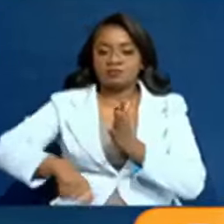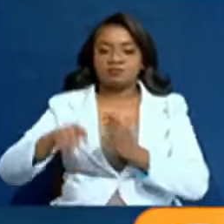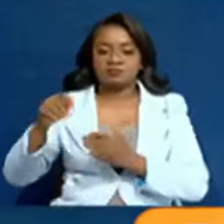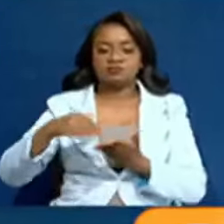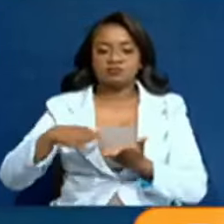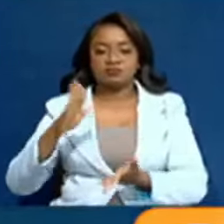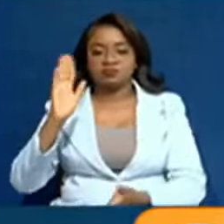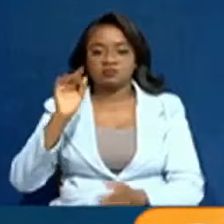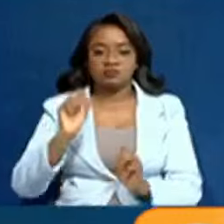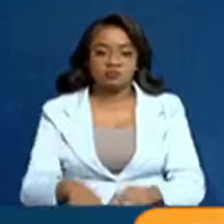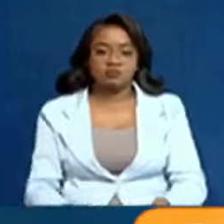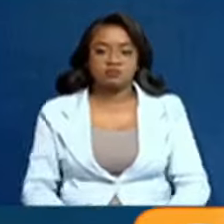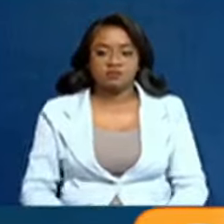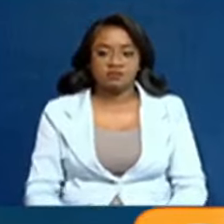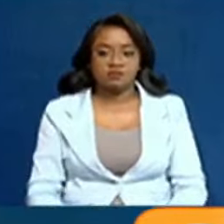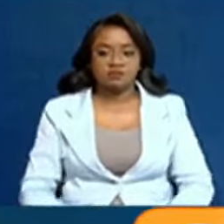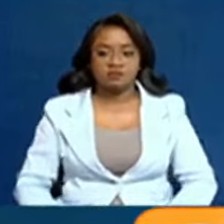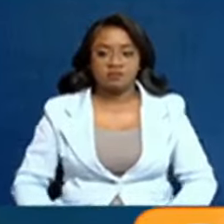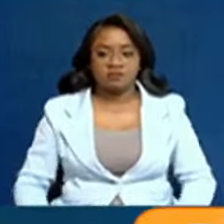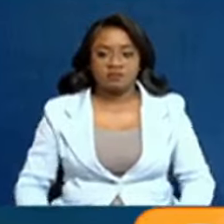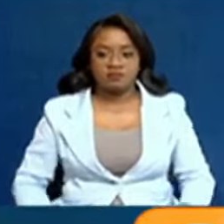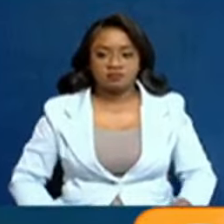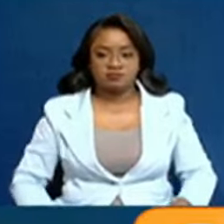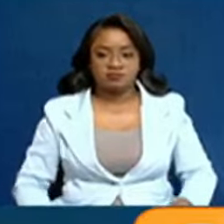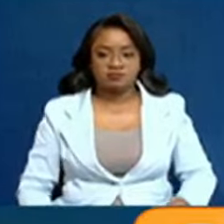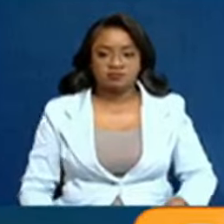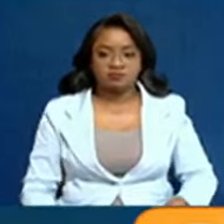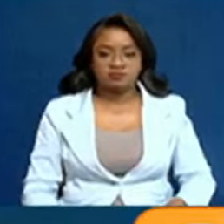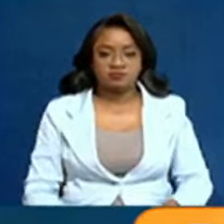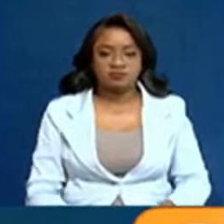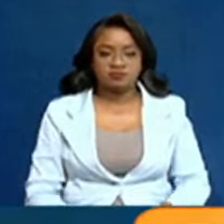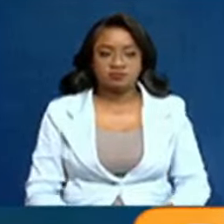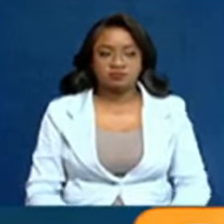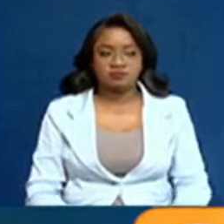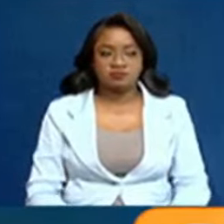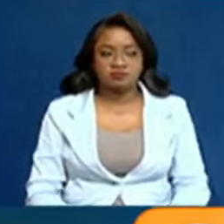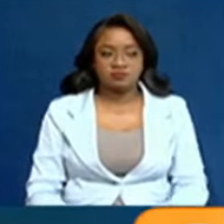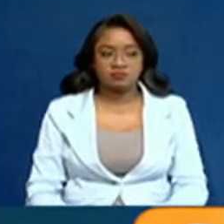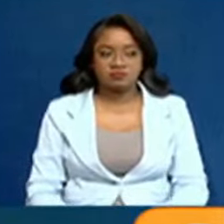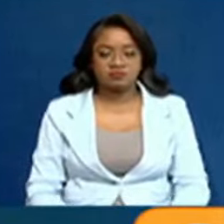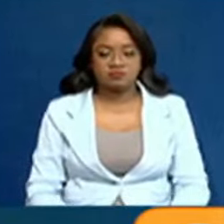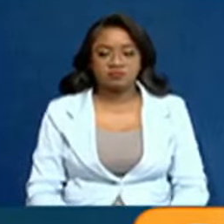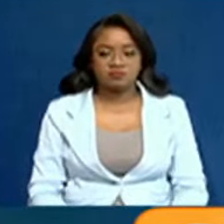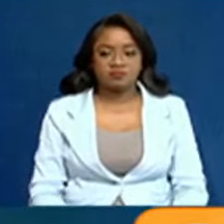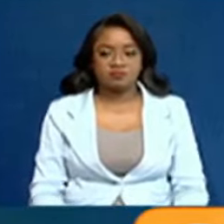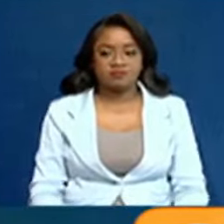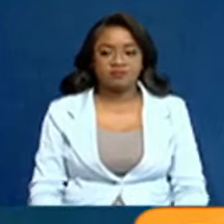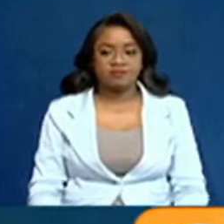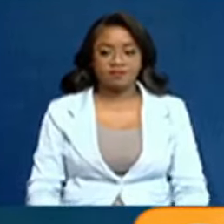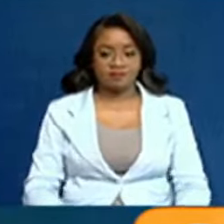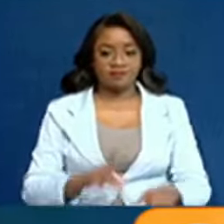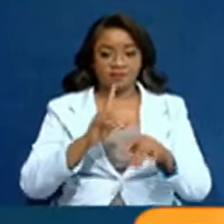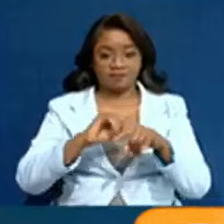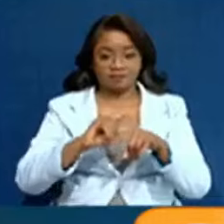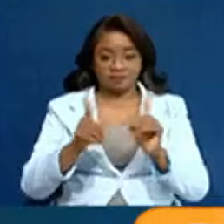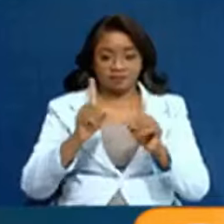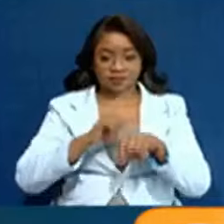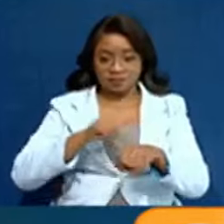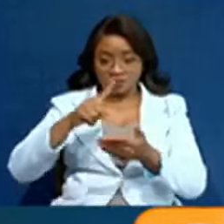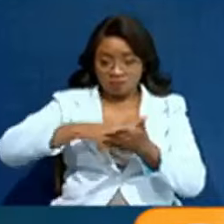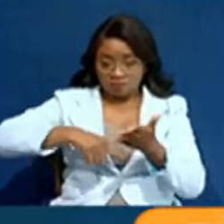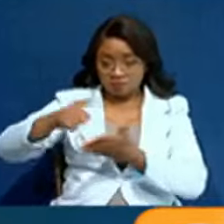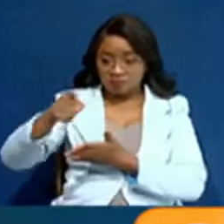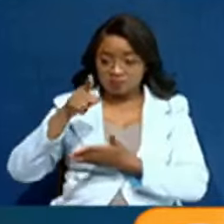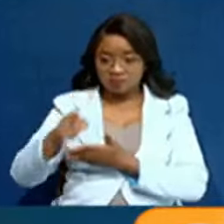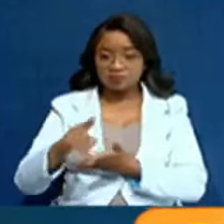as Senate has alluded, once you get the status of a city, then you're able to review